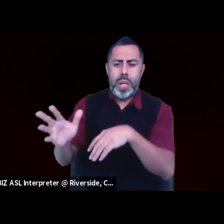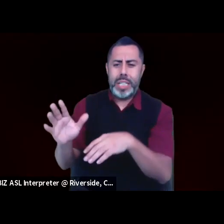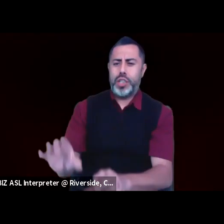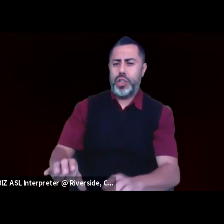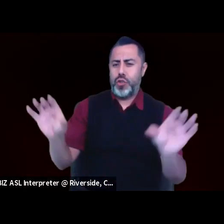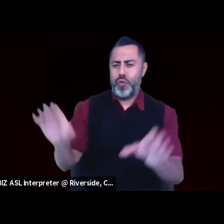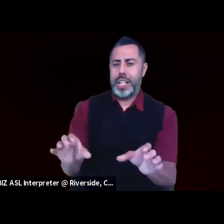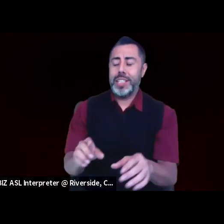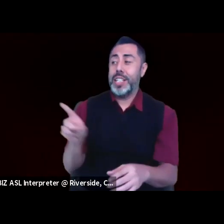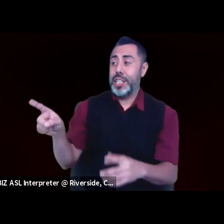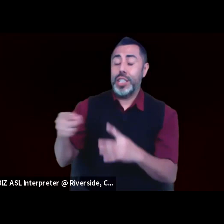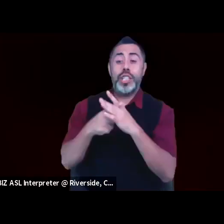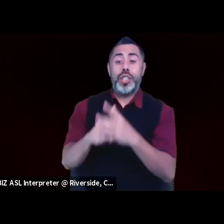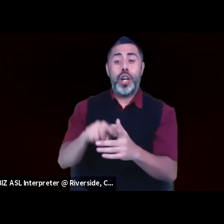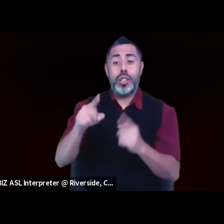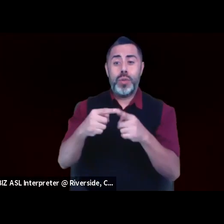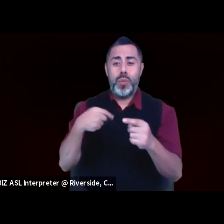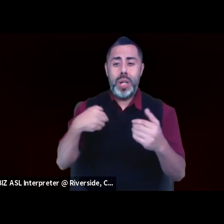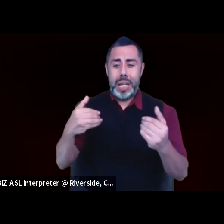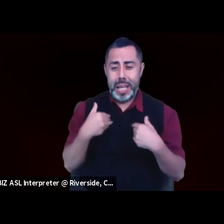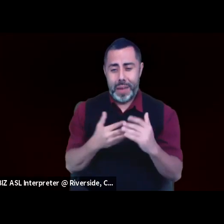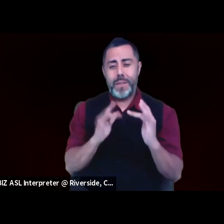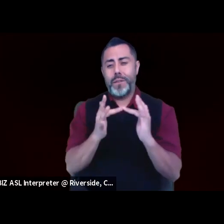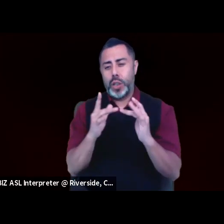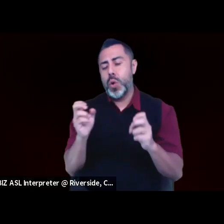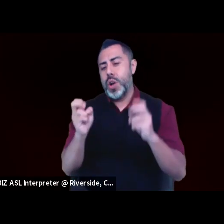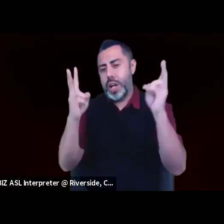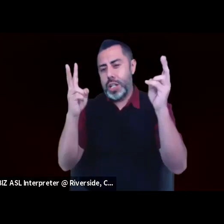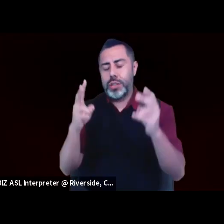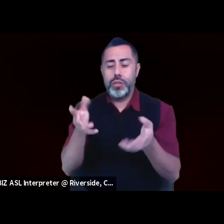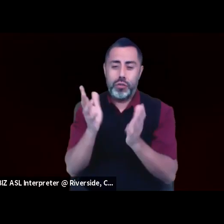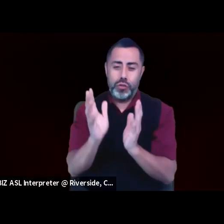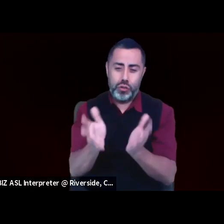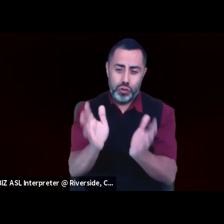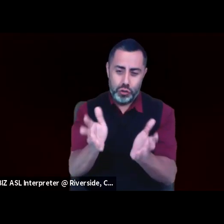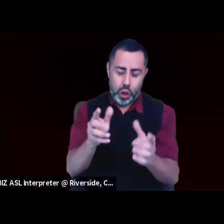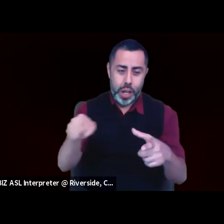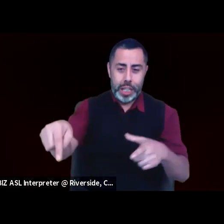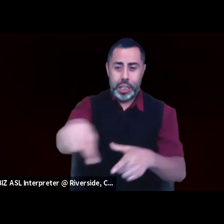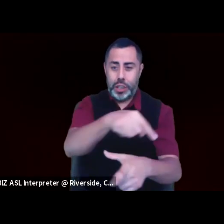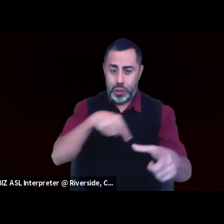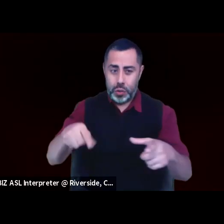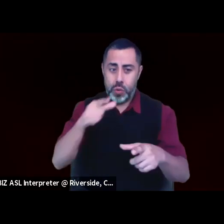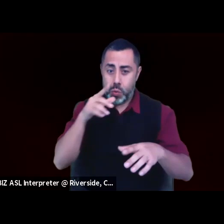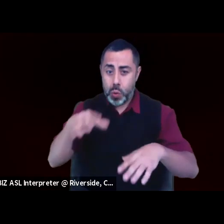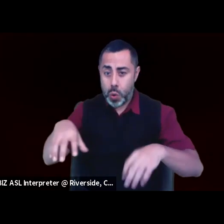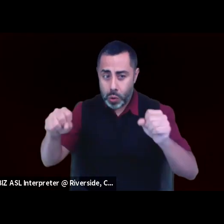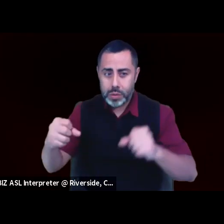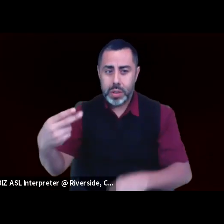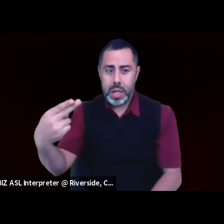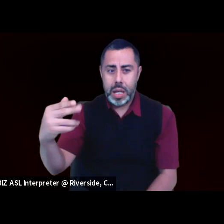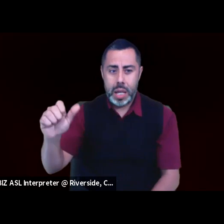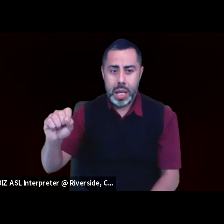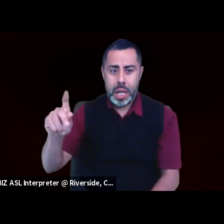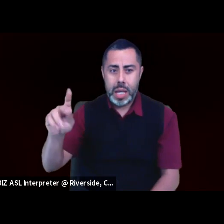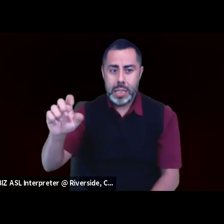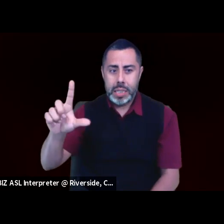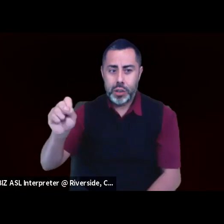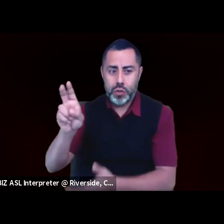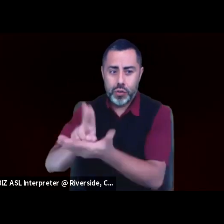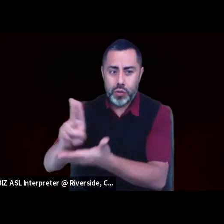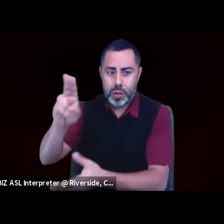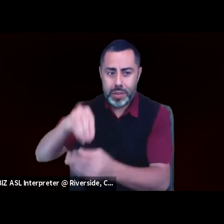virtual talking circles hosted by Haskell Indian Nations University in Kansas. And this is a place